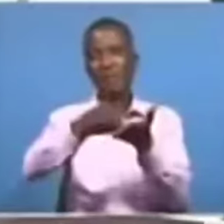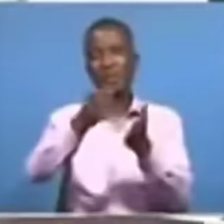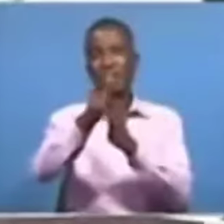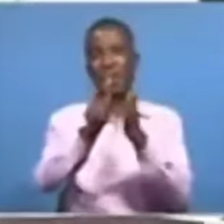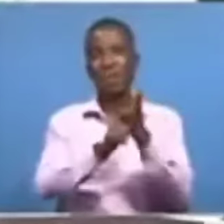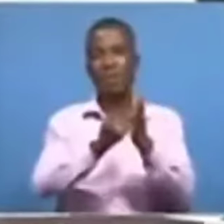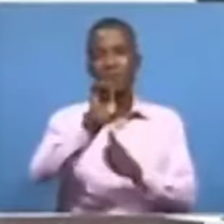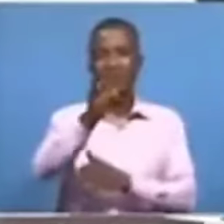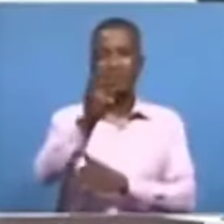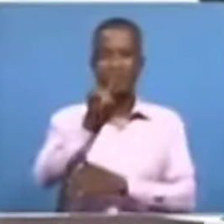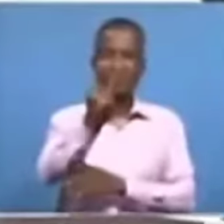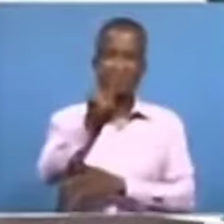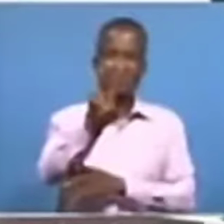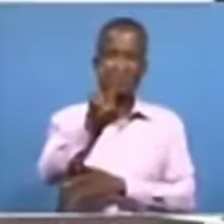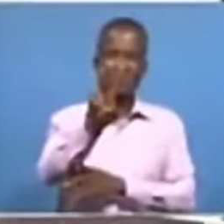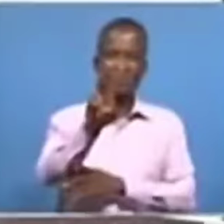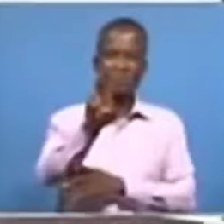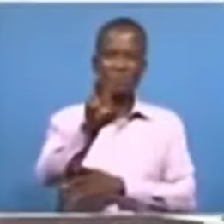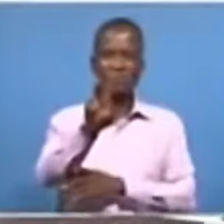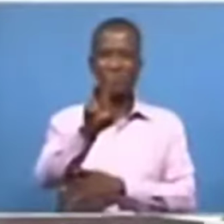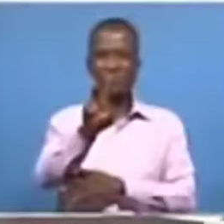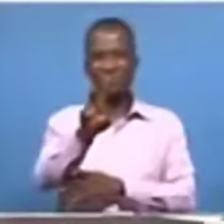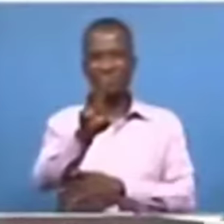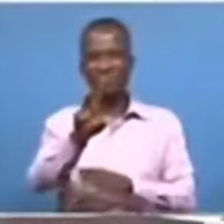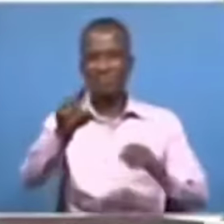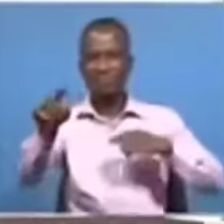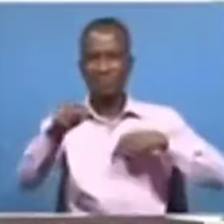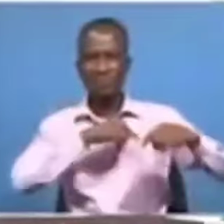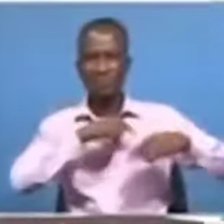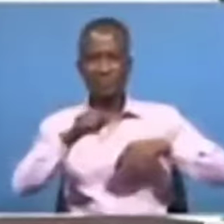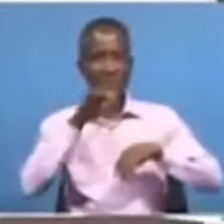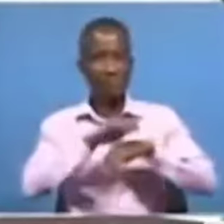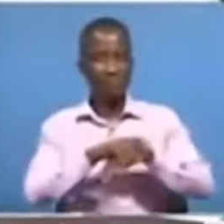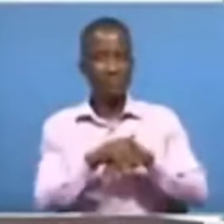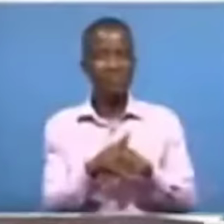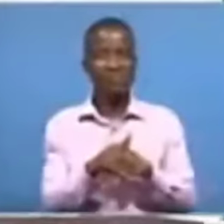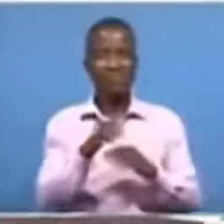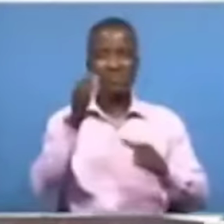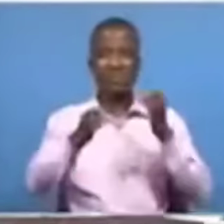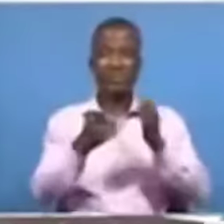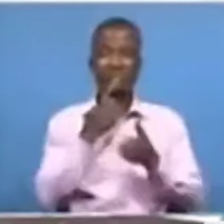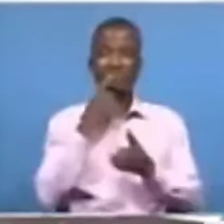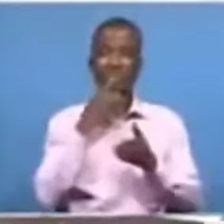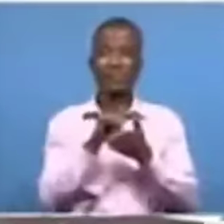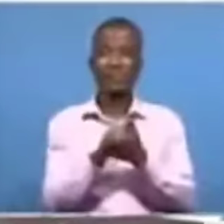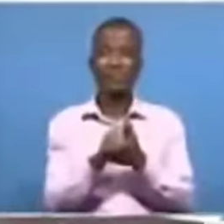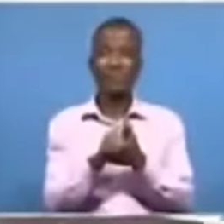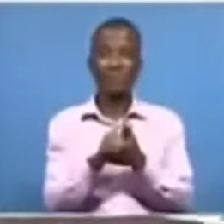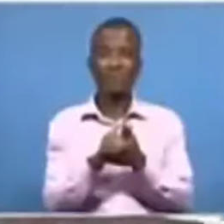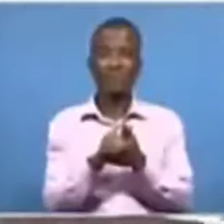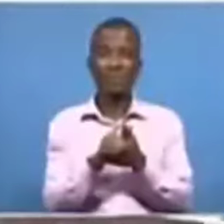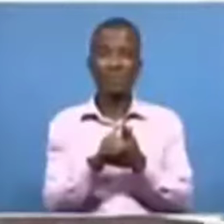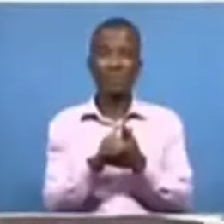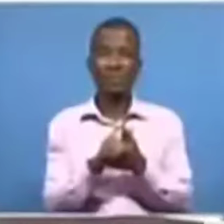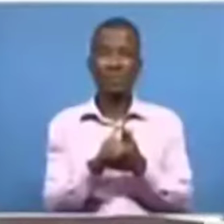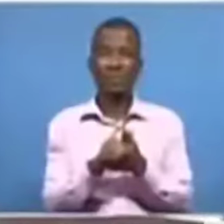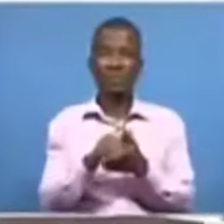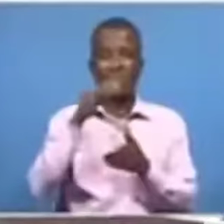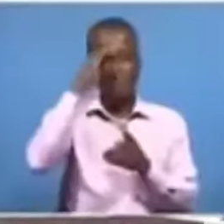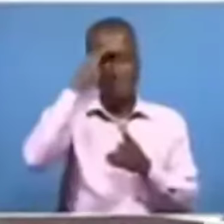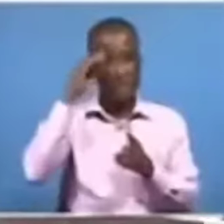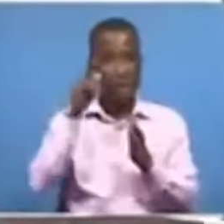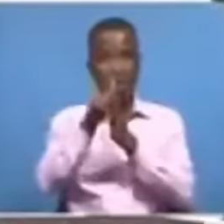counsel argued on in this case. And the court said that there is no inconsistency between the Black Law